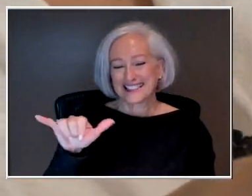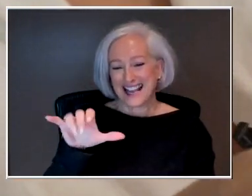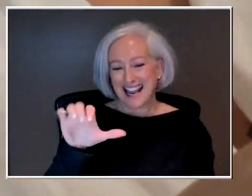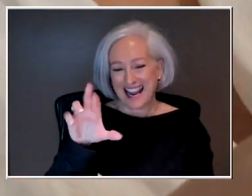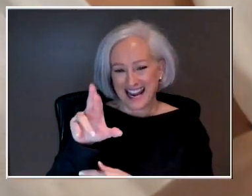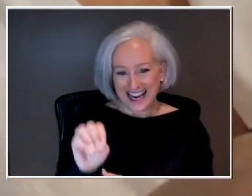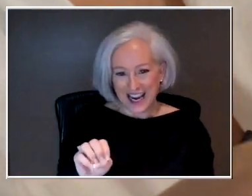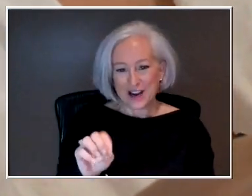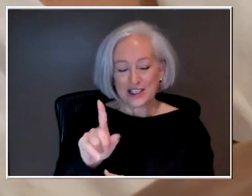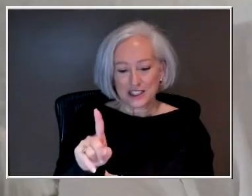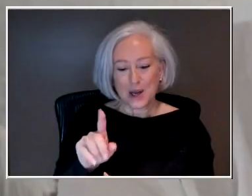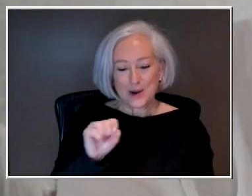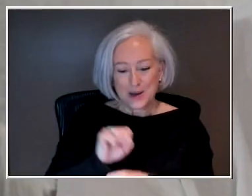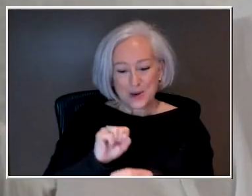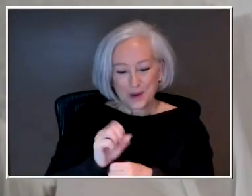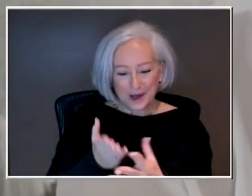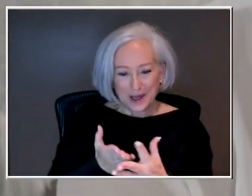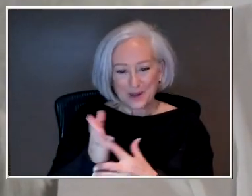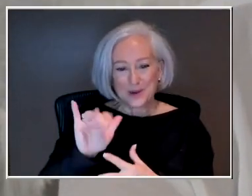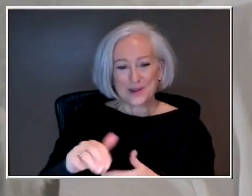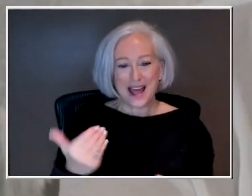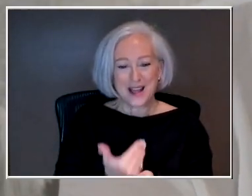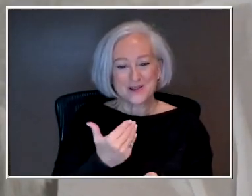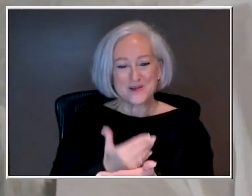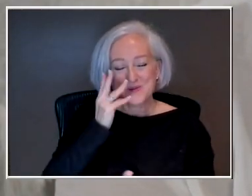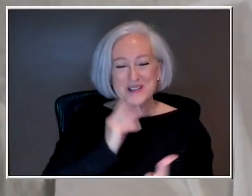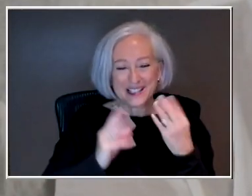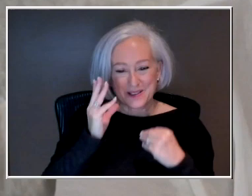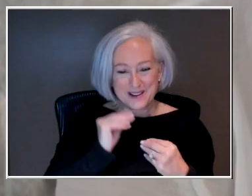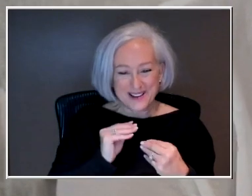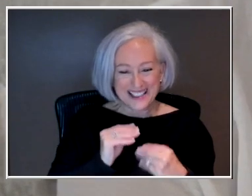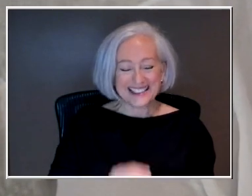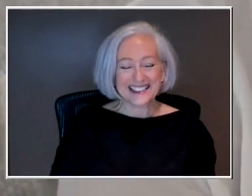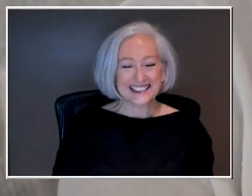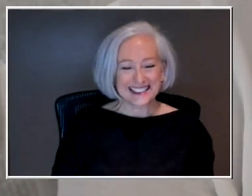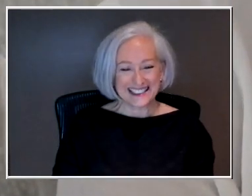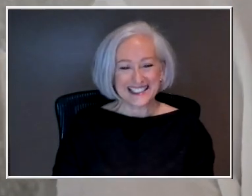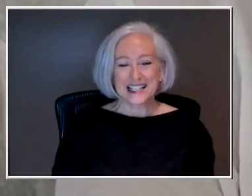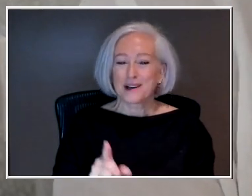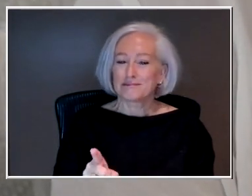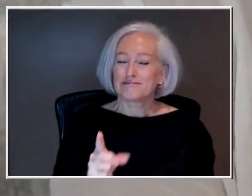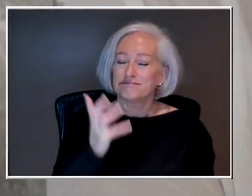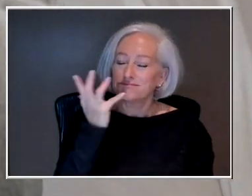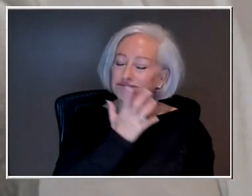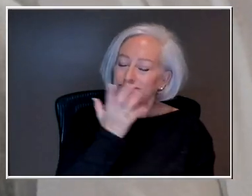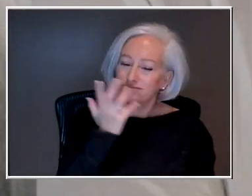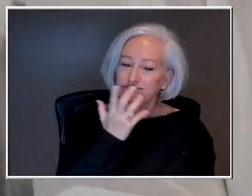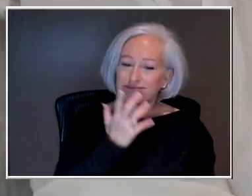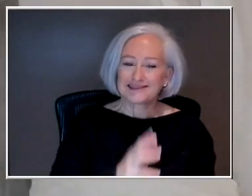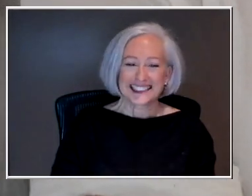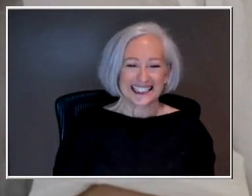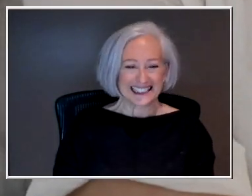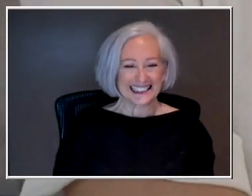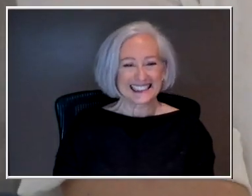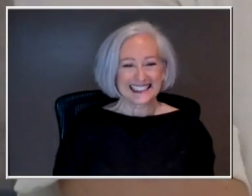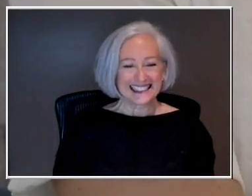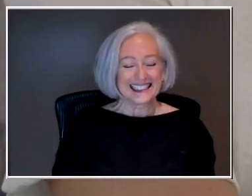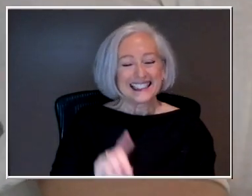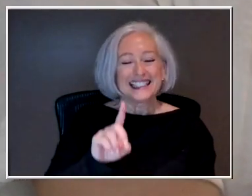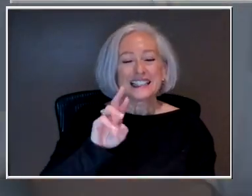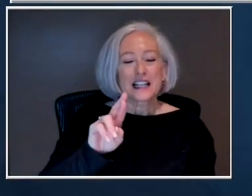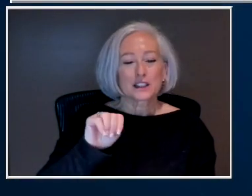working through all of those new things, but she's wonderful. Dr. Marsh, what's it